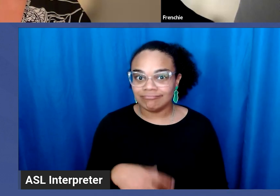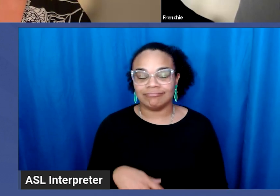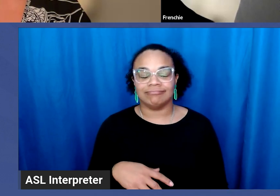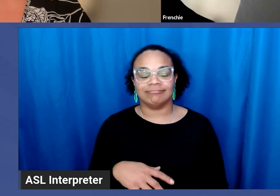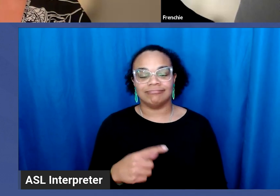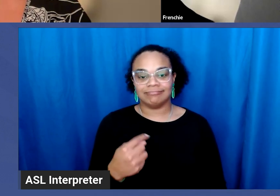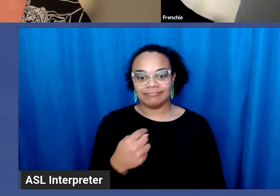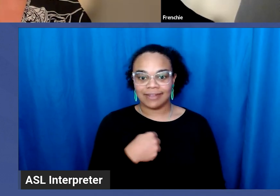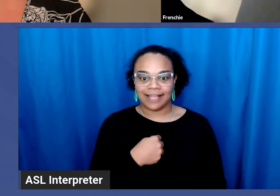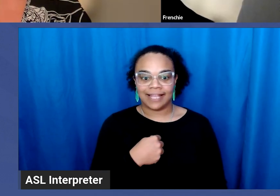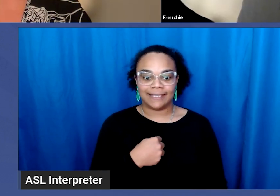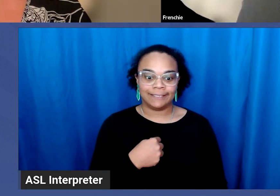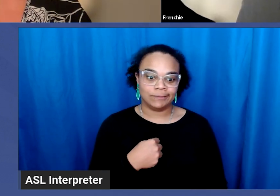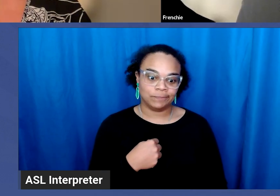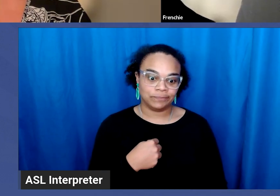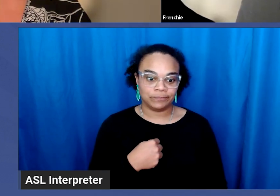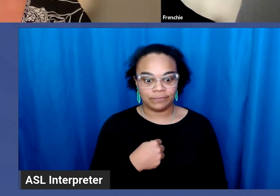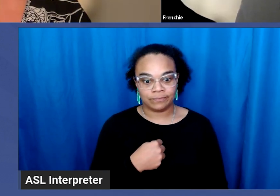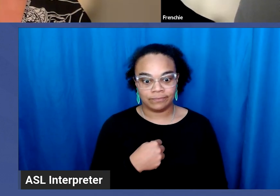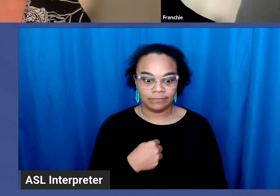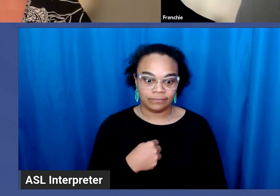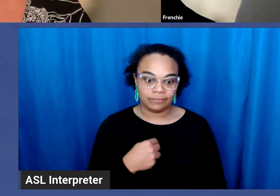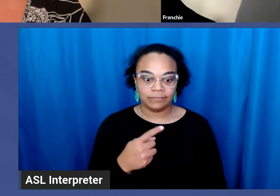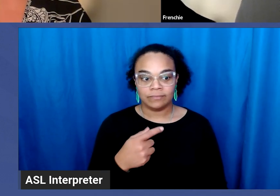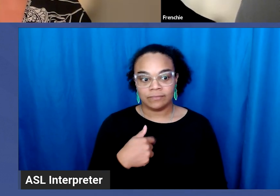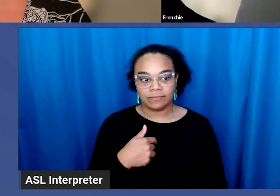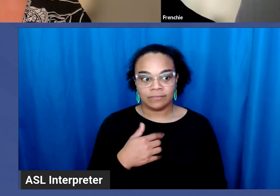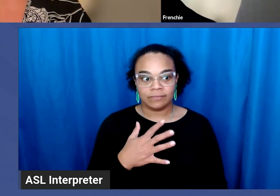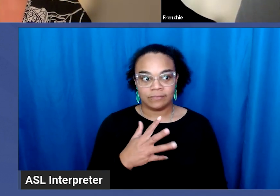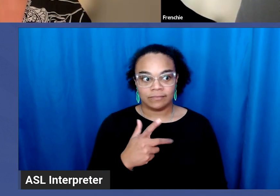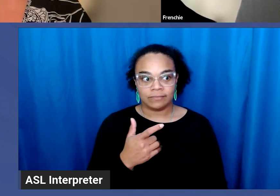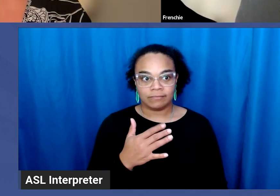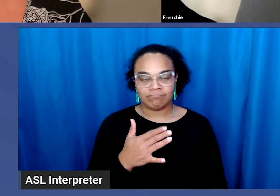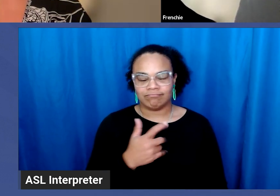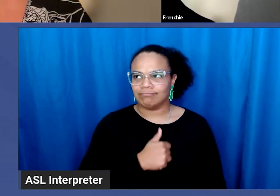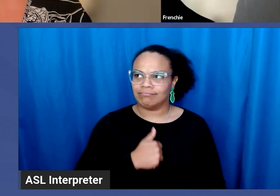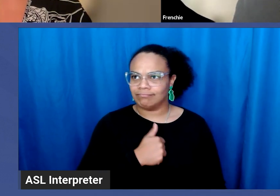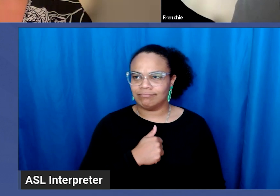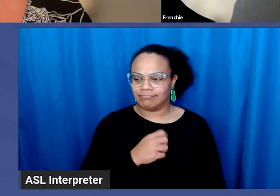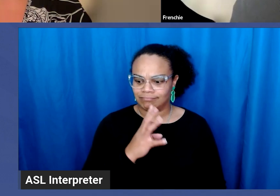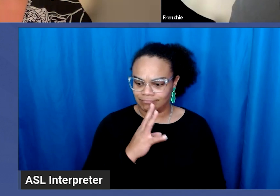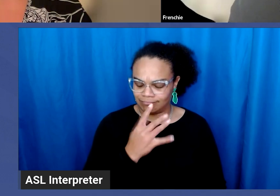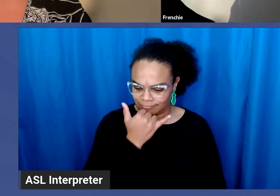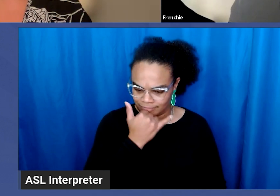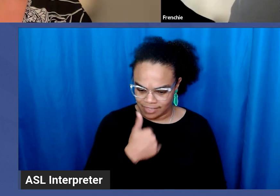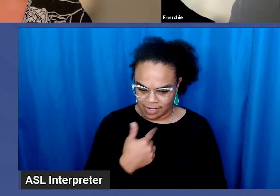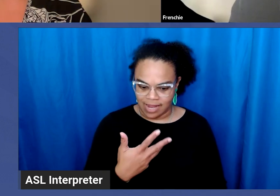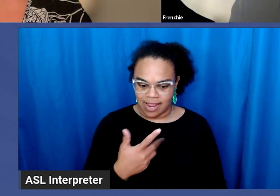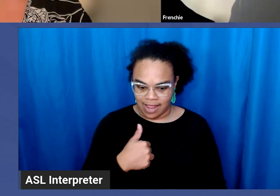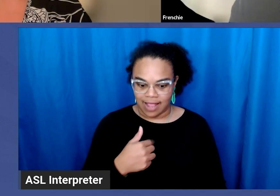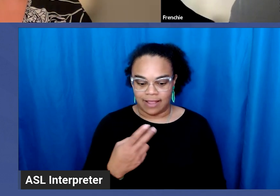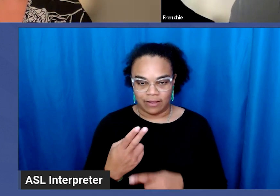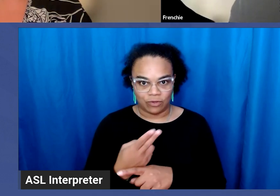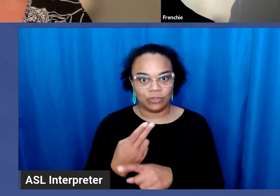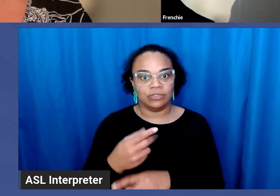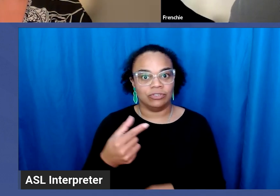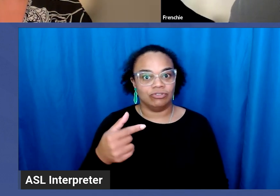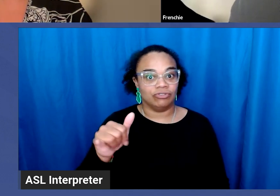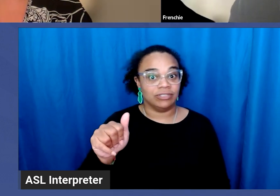I and I apologize. I implement things like